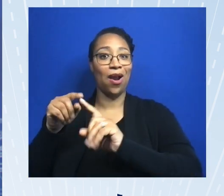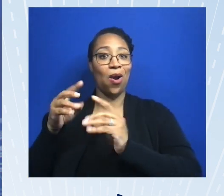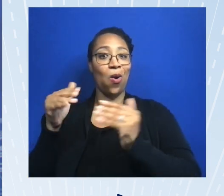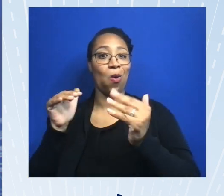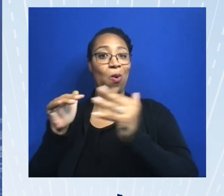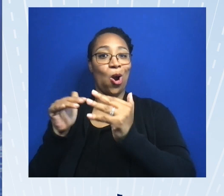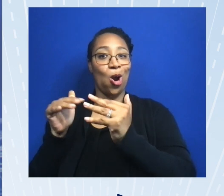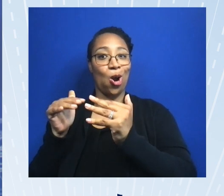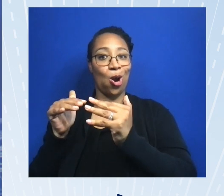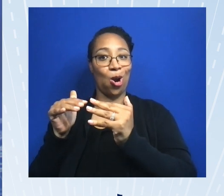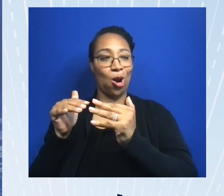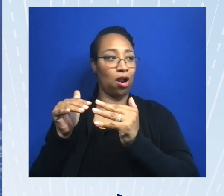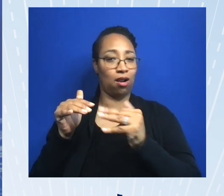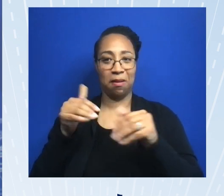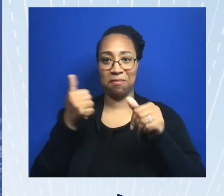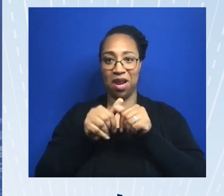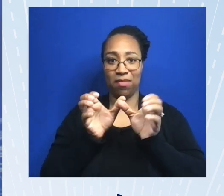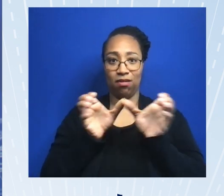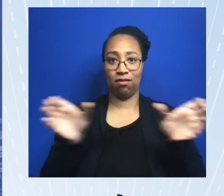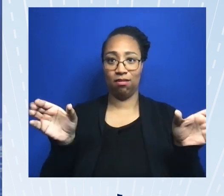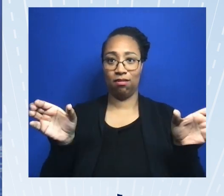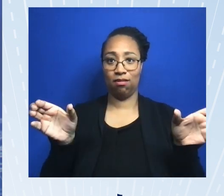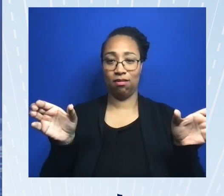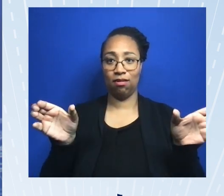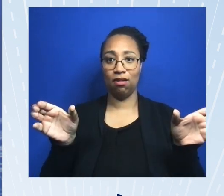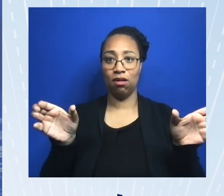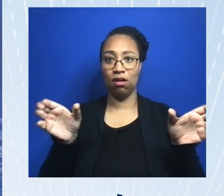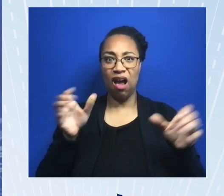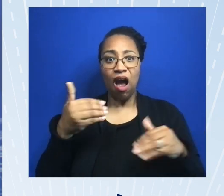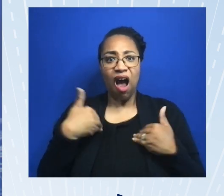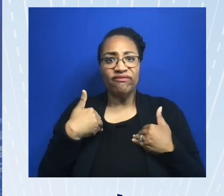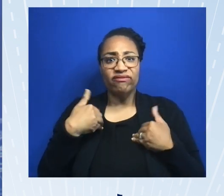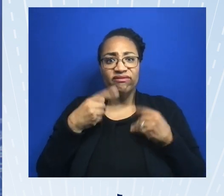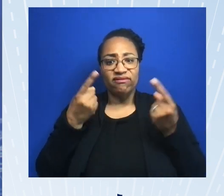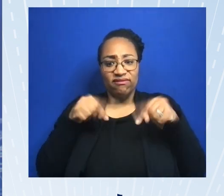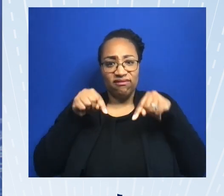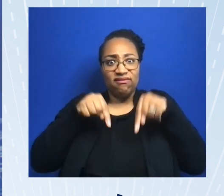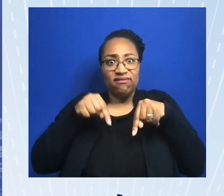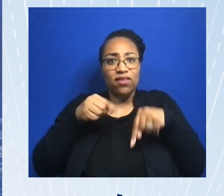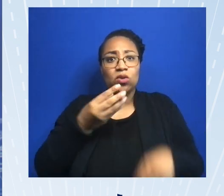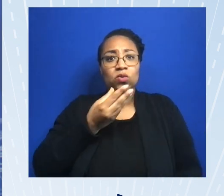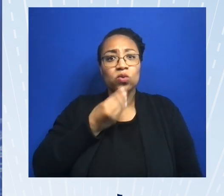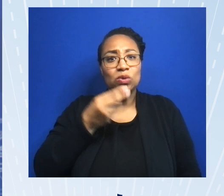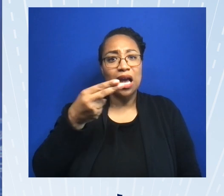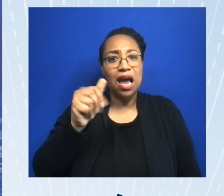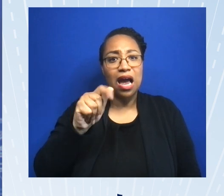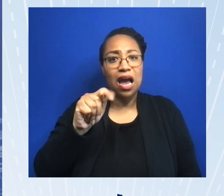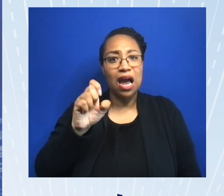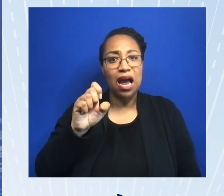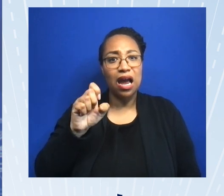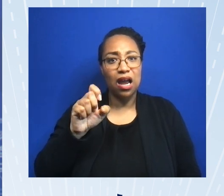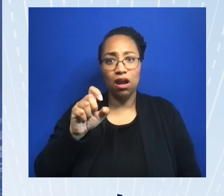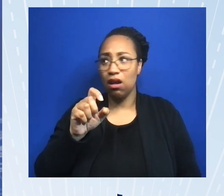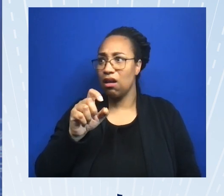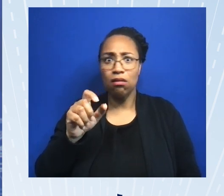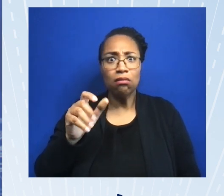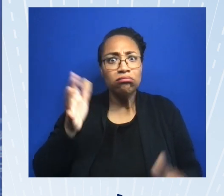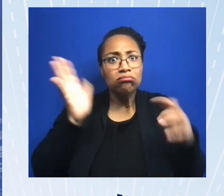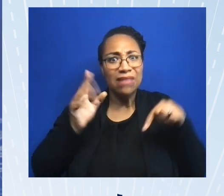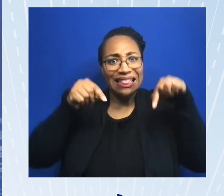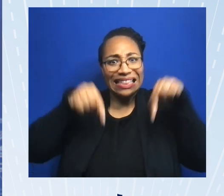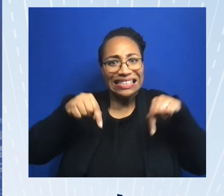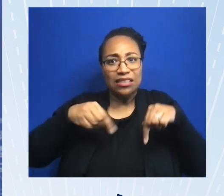Jew hatred took shape as official policy, as State Department officials erected so-called paper